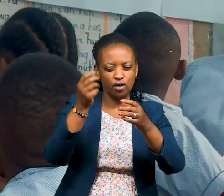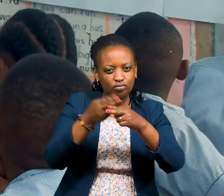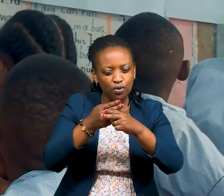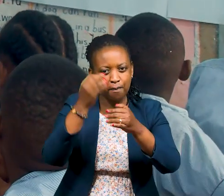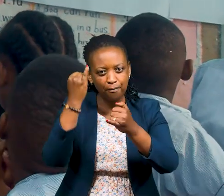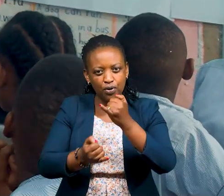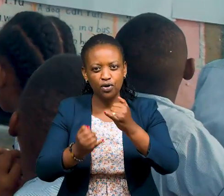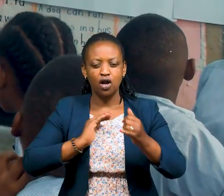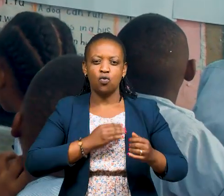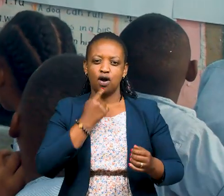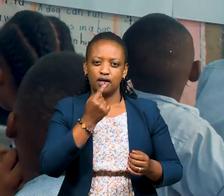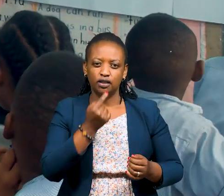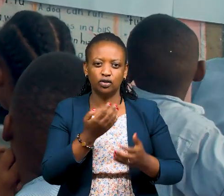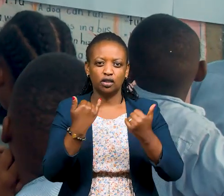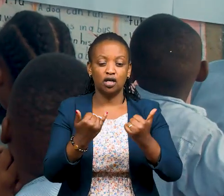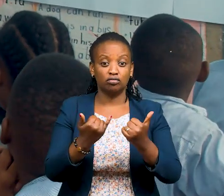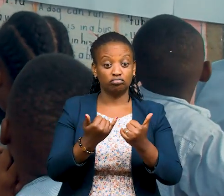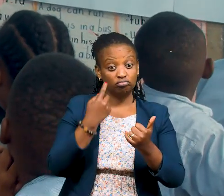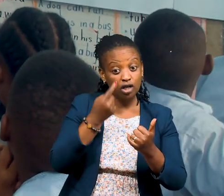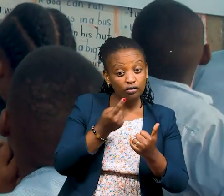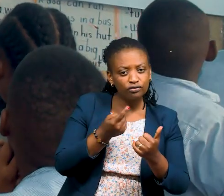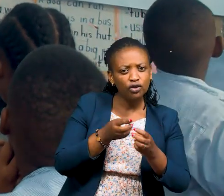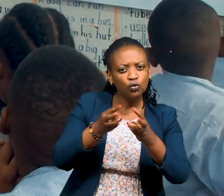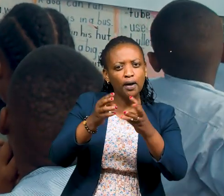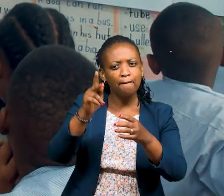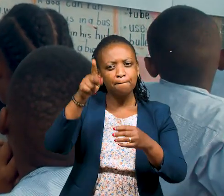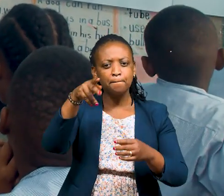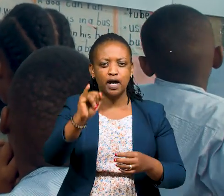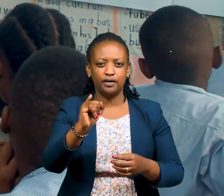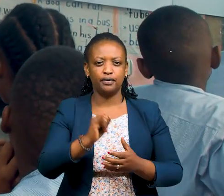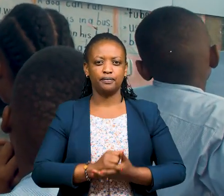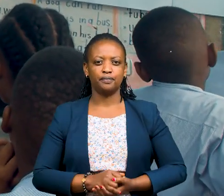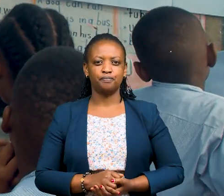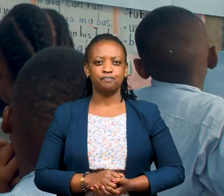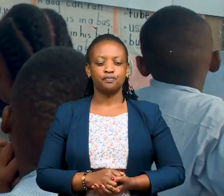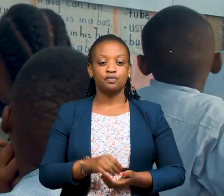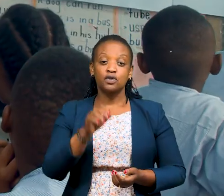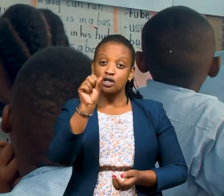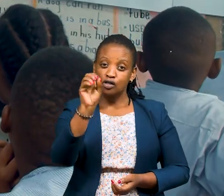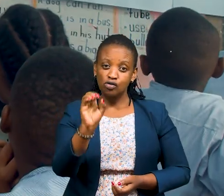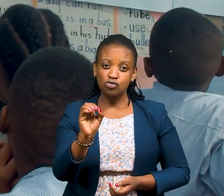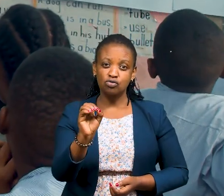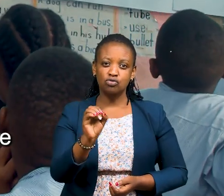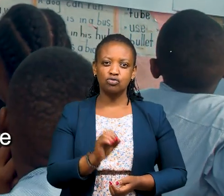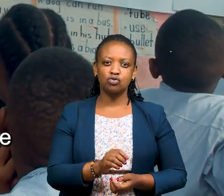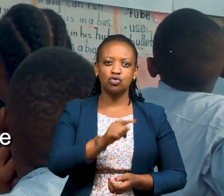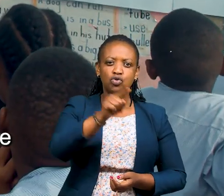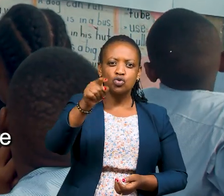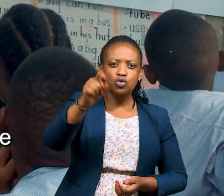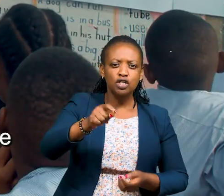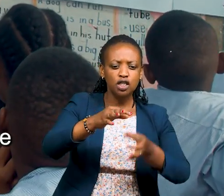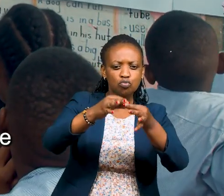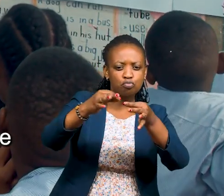end of our lesson. So discovering the concept of pi. So you